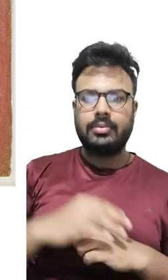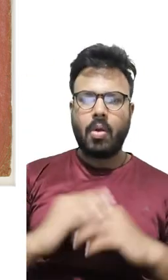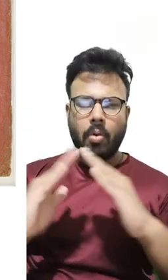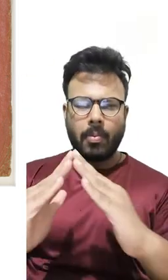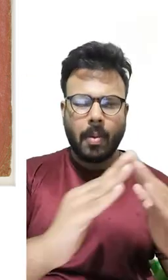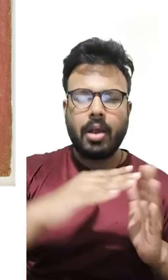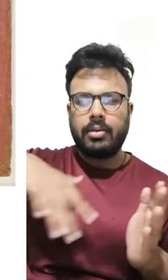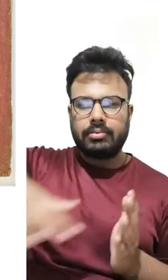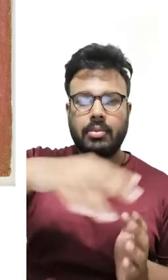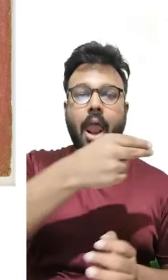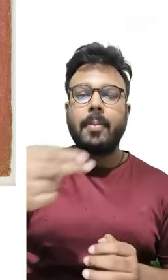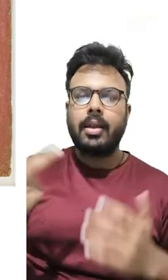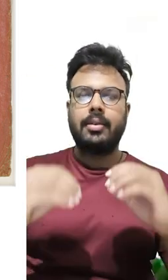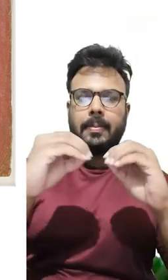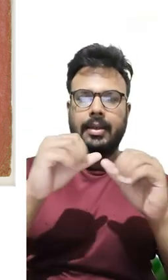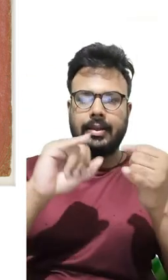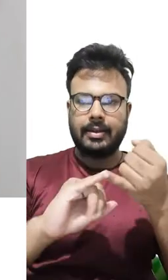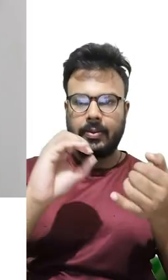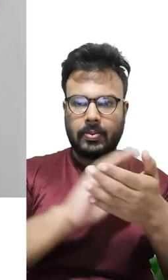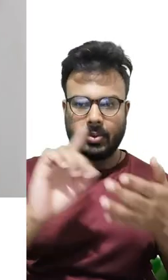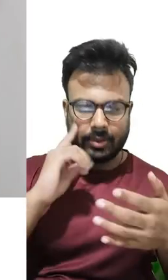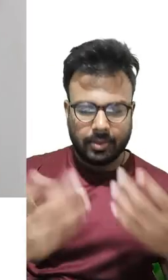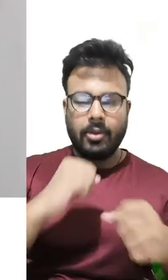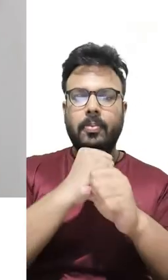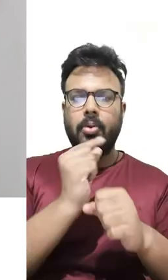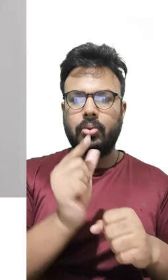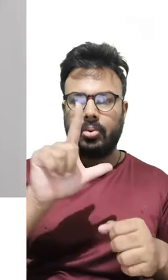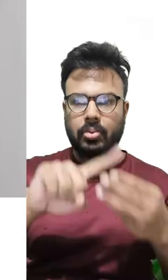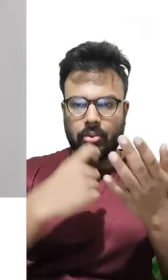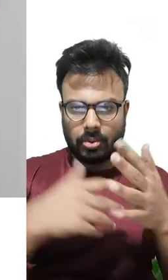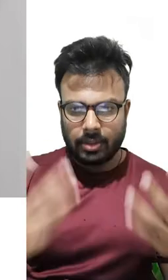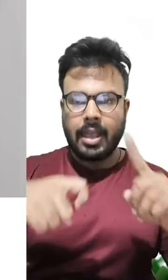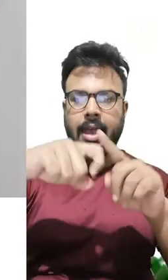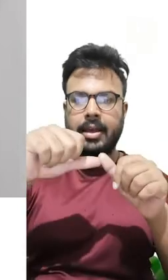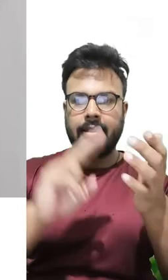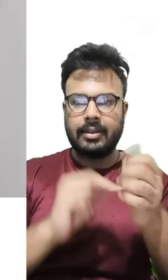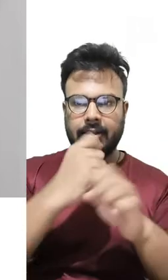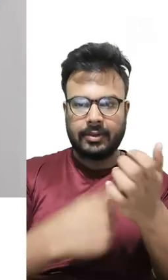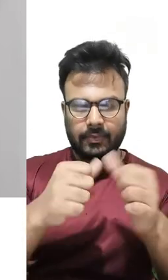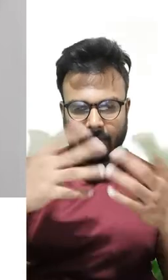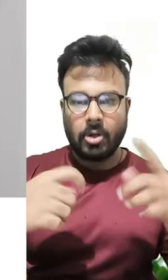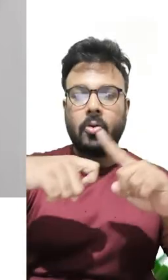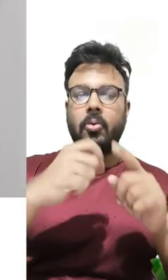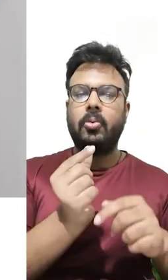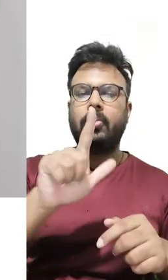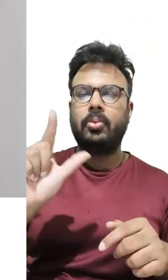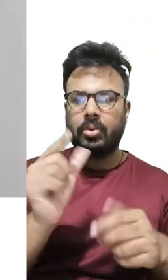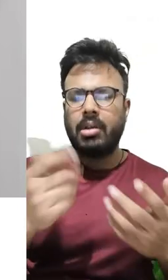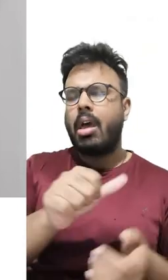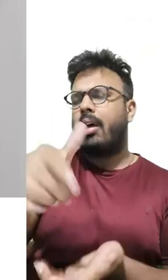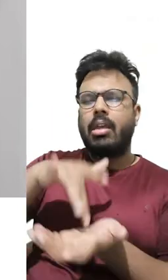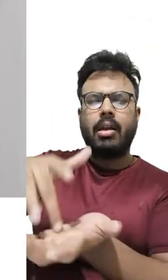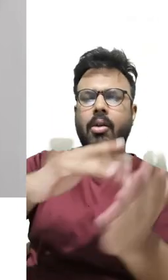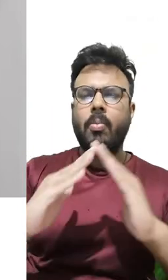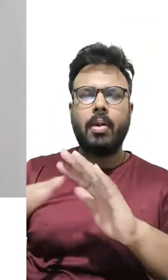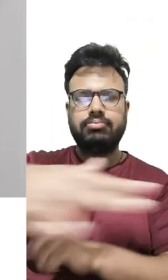of the larger Pahadi school of painting, which emerged as a prominent style from the 17th to the 19th